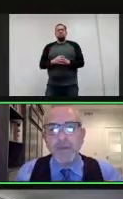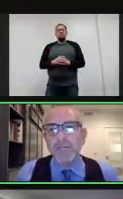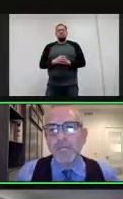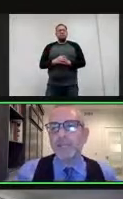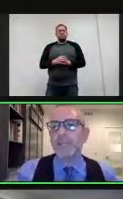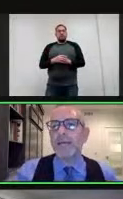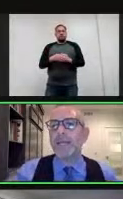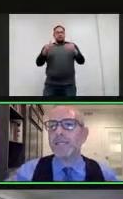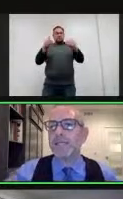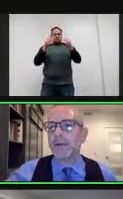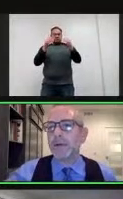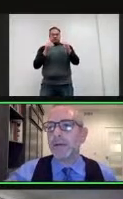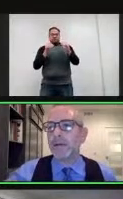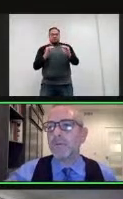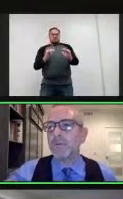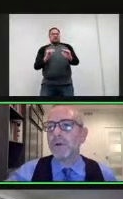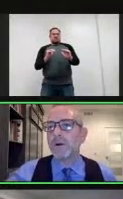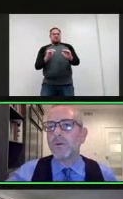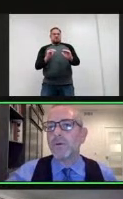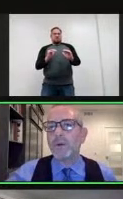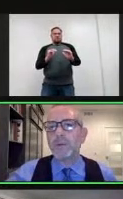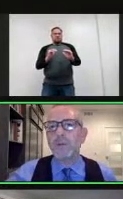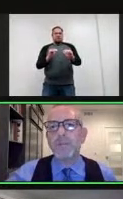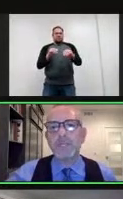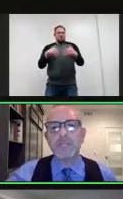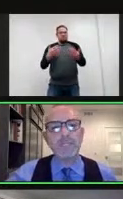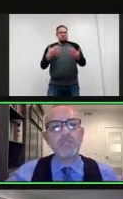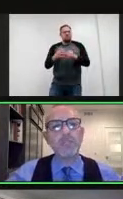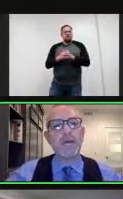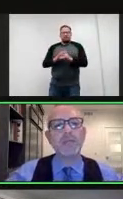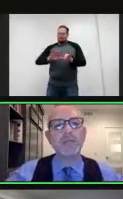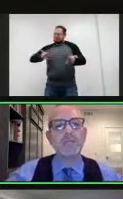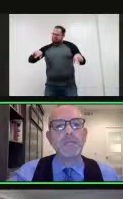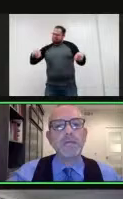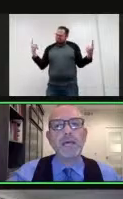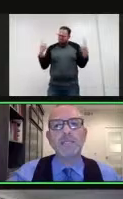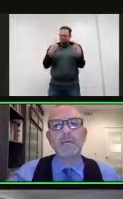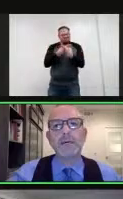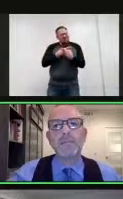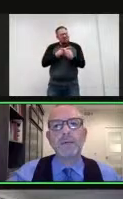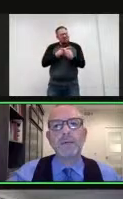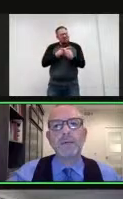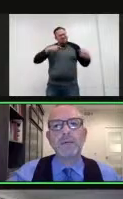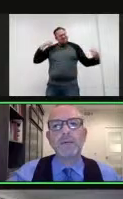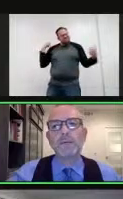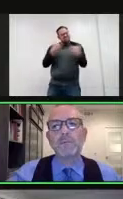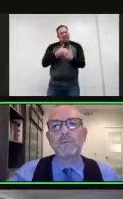Let's move down to that next area, which are, what are the complexities and challenges that